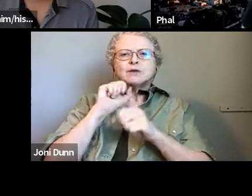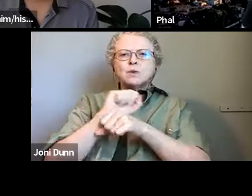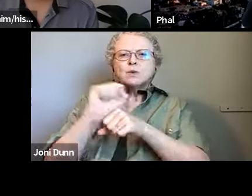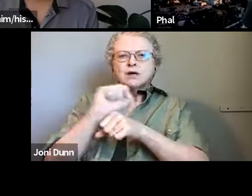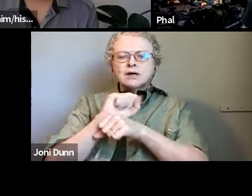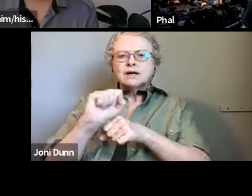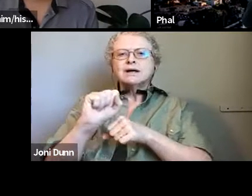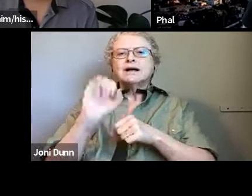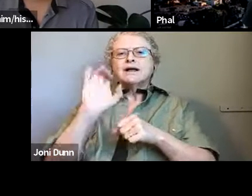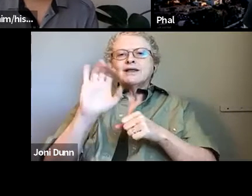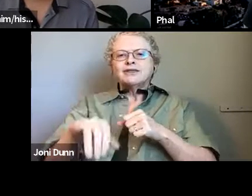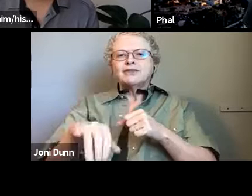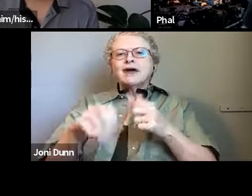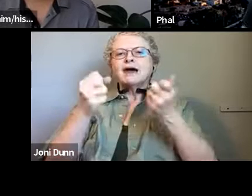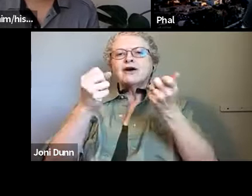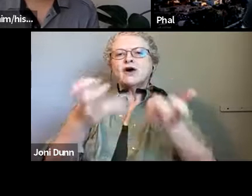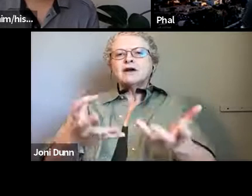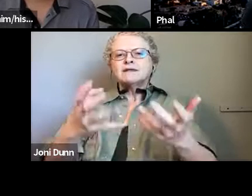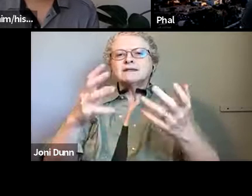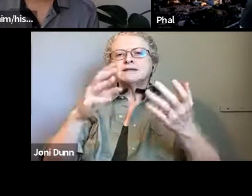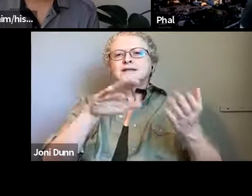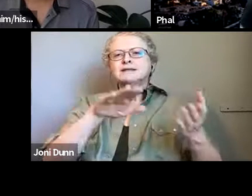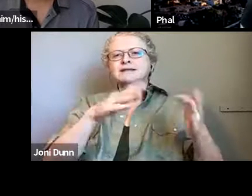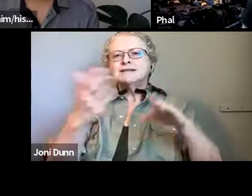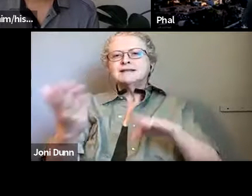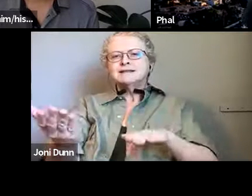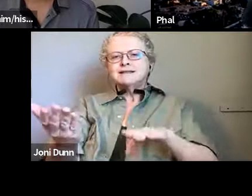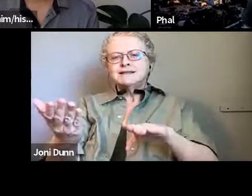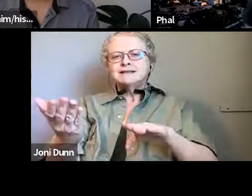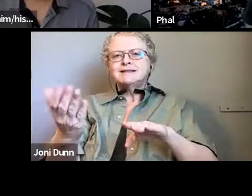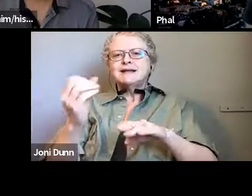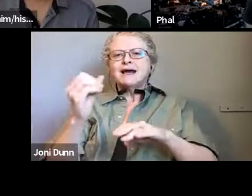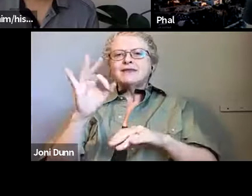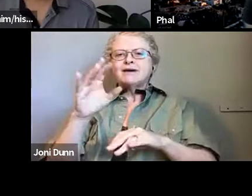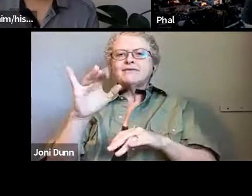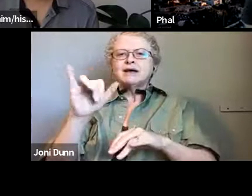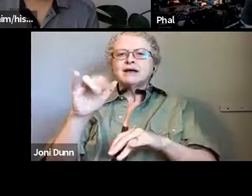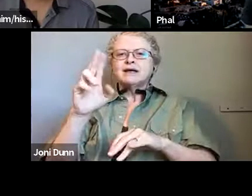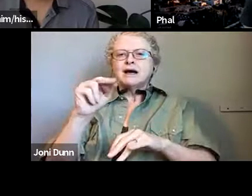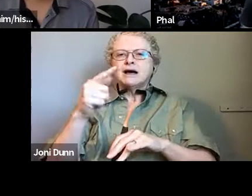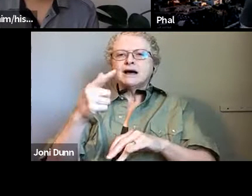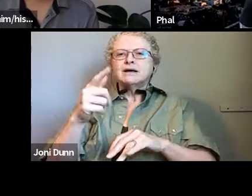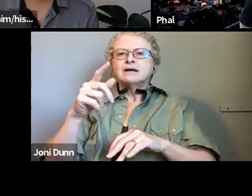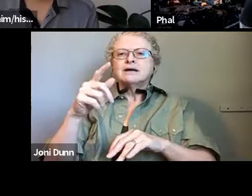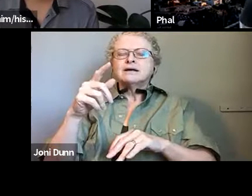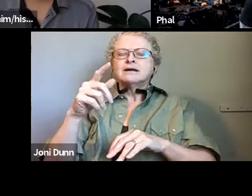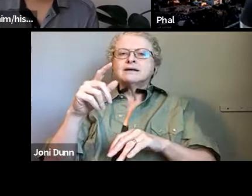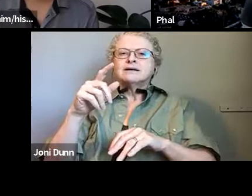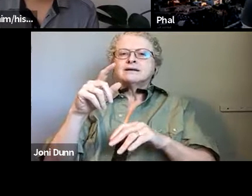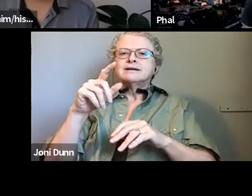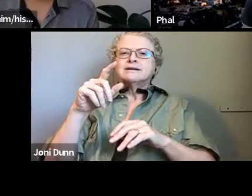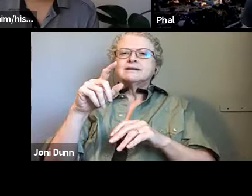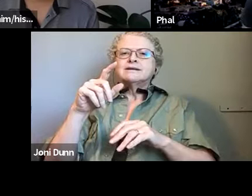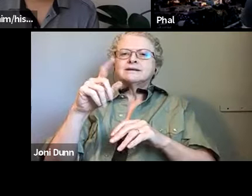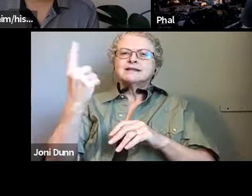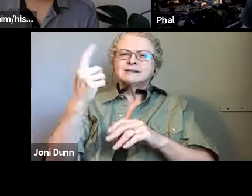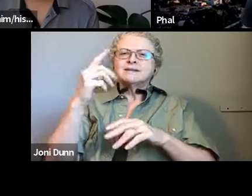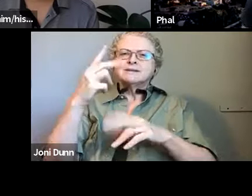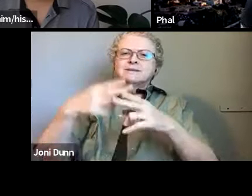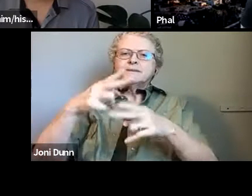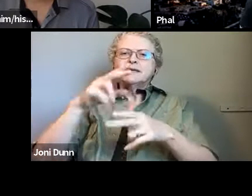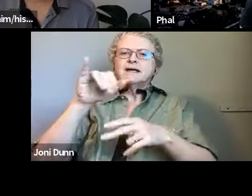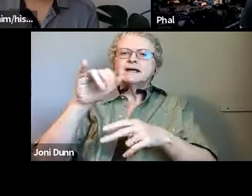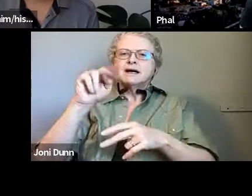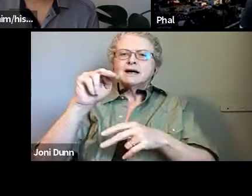led to the tragic death of Yang Song, a massage parlor worker in Flushing. So we've been doing work with them. We